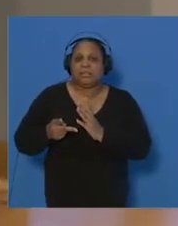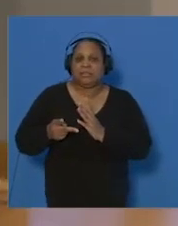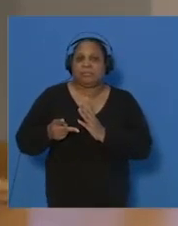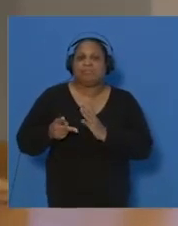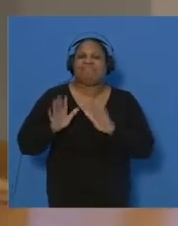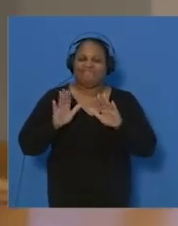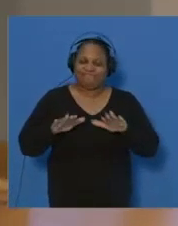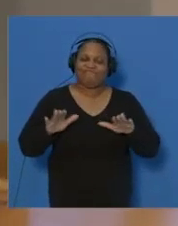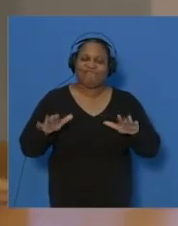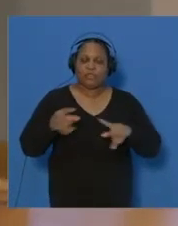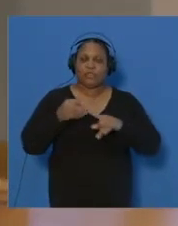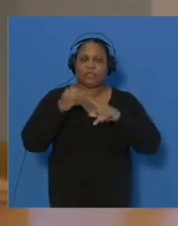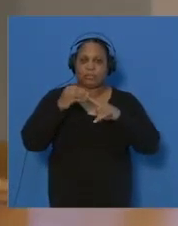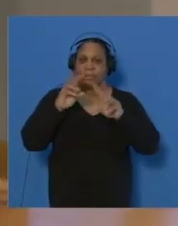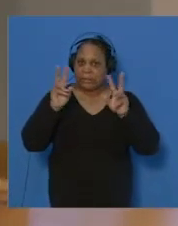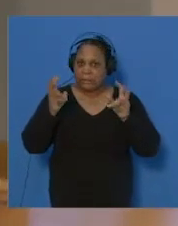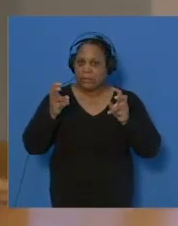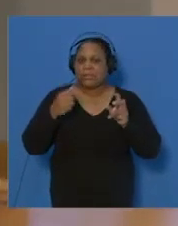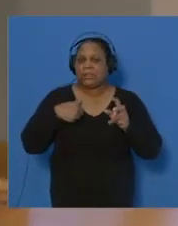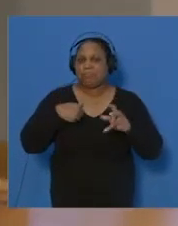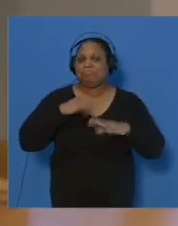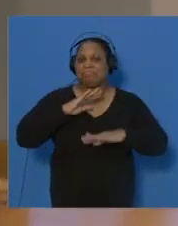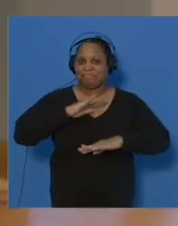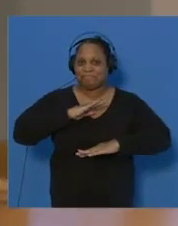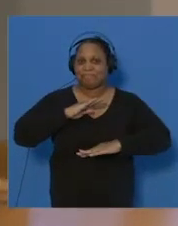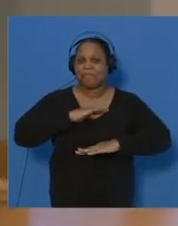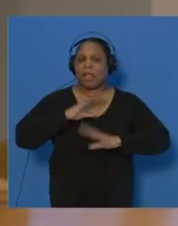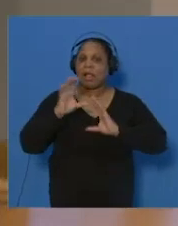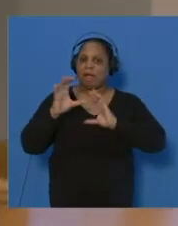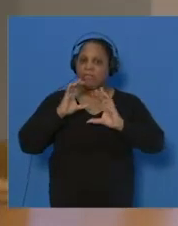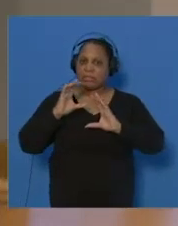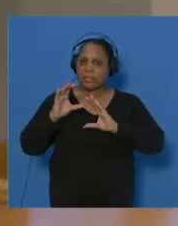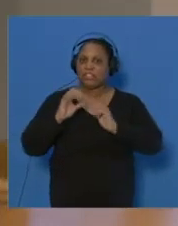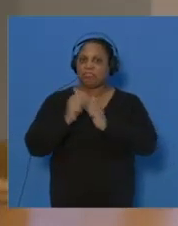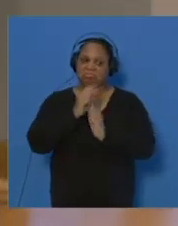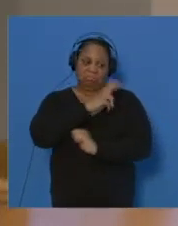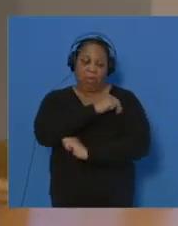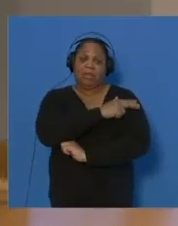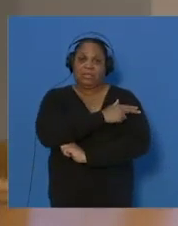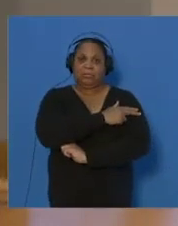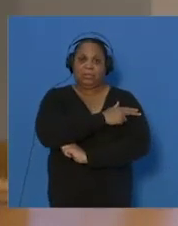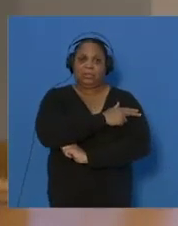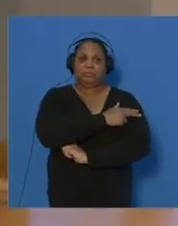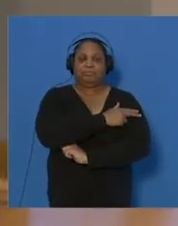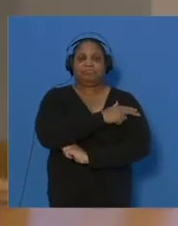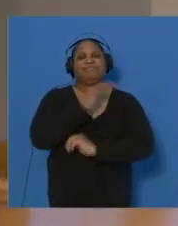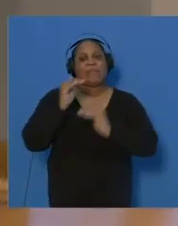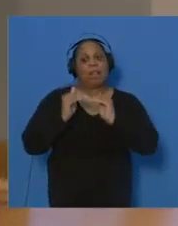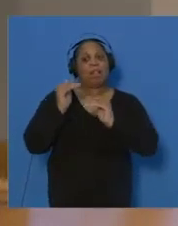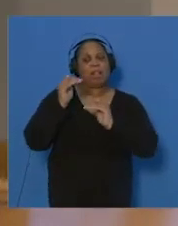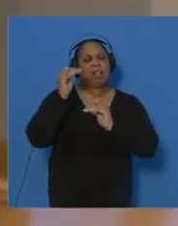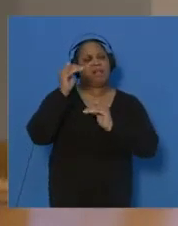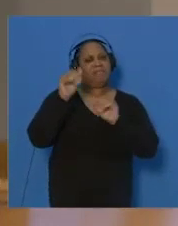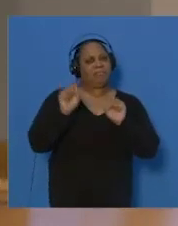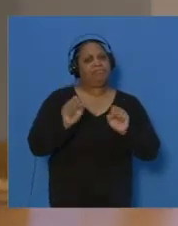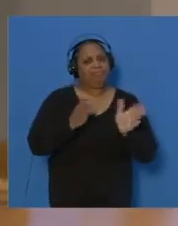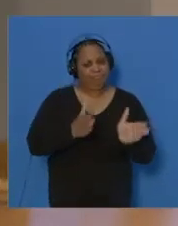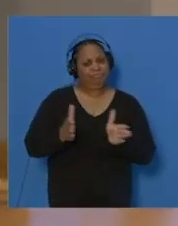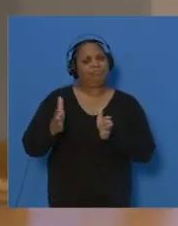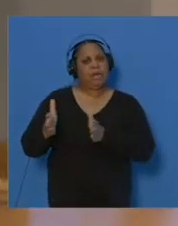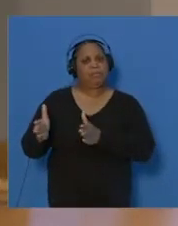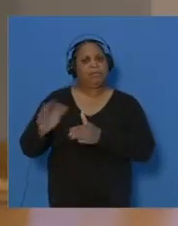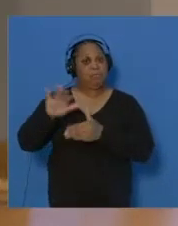children in particular. I am satisfied, based on the conversations that I've had with the hospital heretofore, that their level of preparation involving